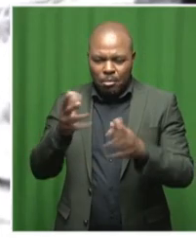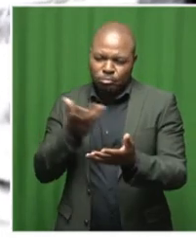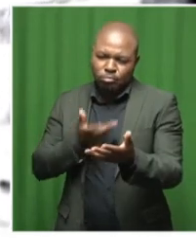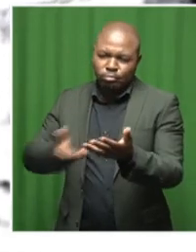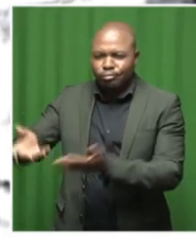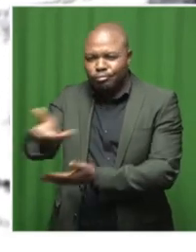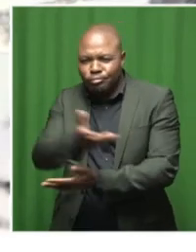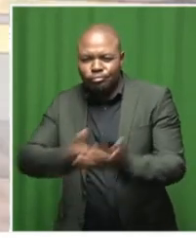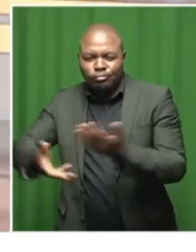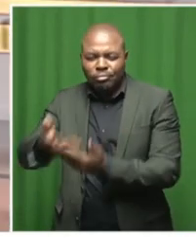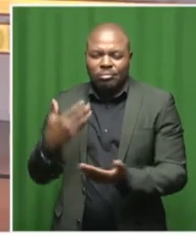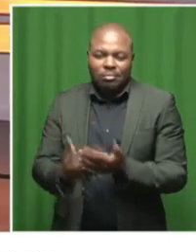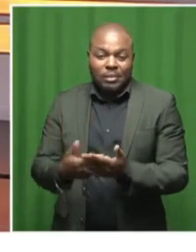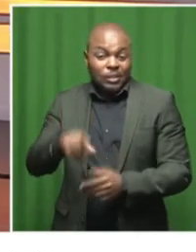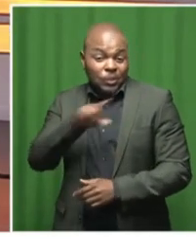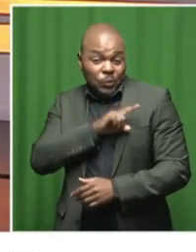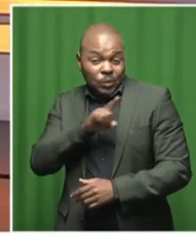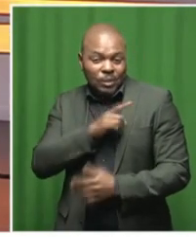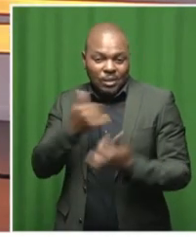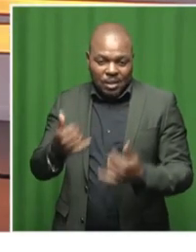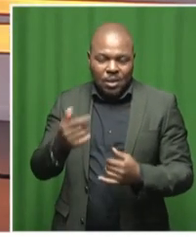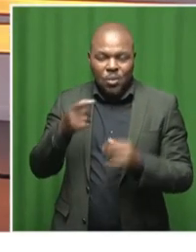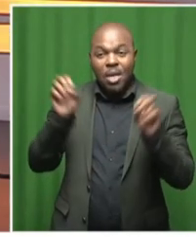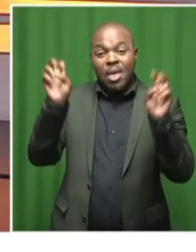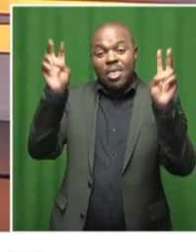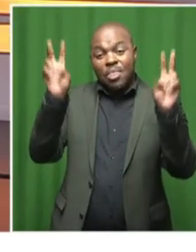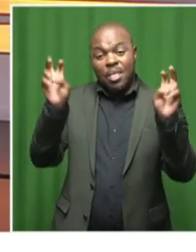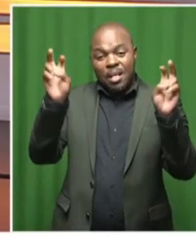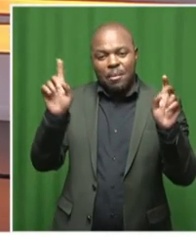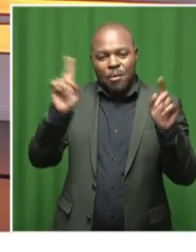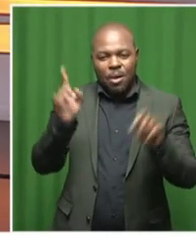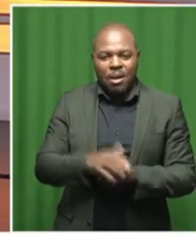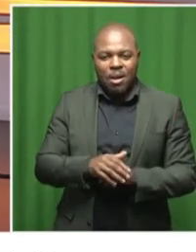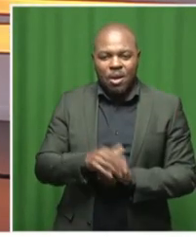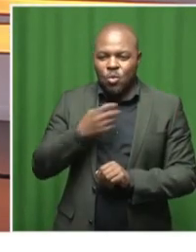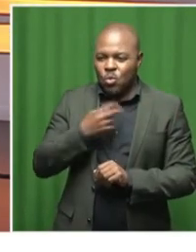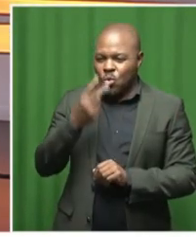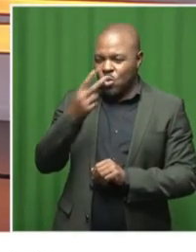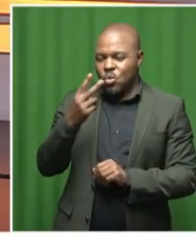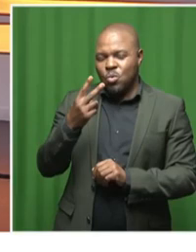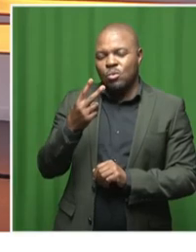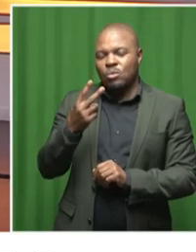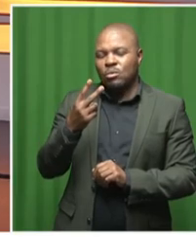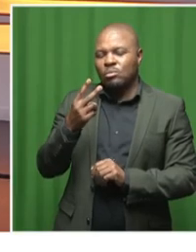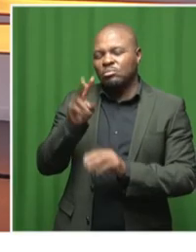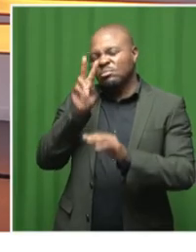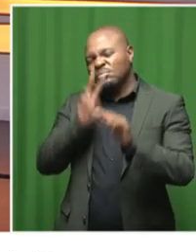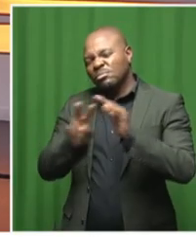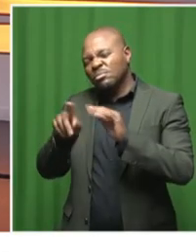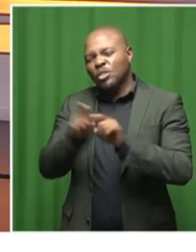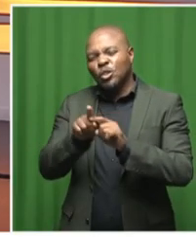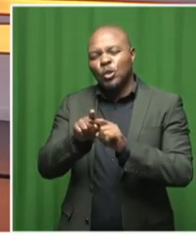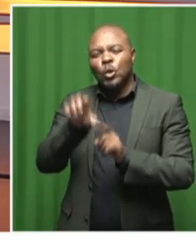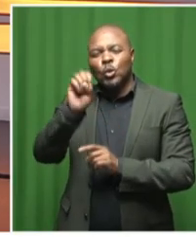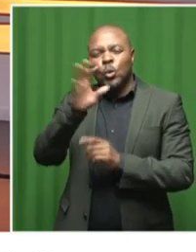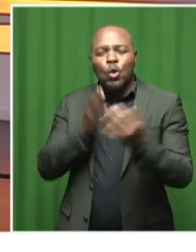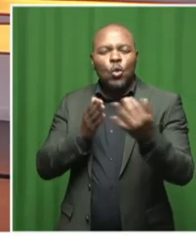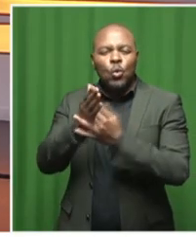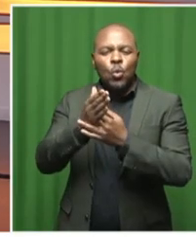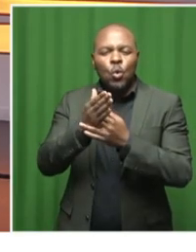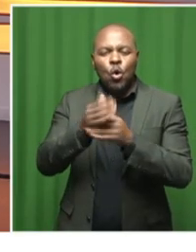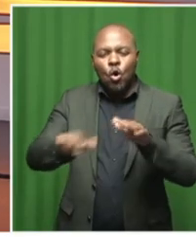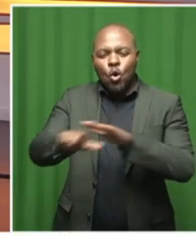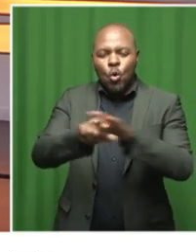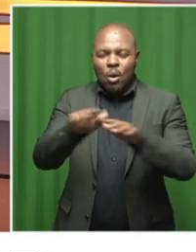the community. Mm-hmm. Hence the theme, looking at Soweto through the eyes of the locals. Yeah, so that's